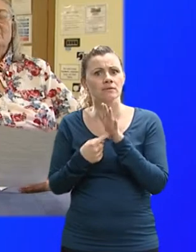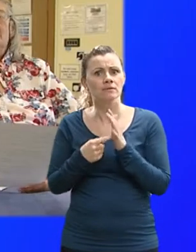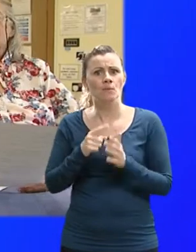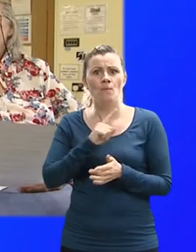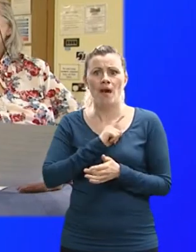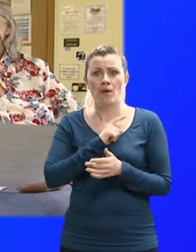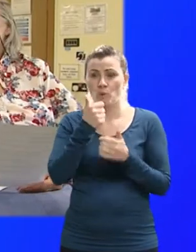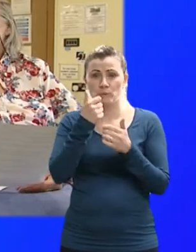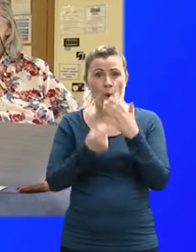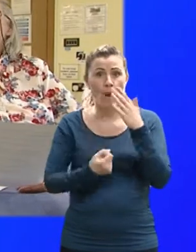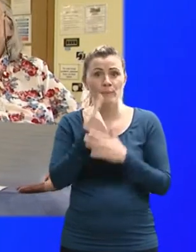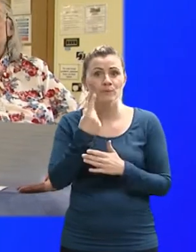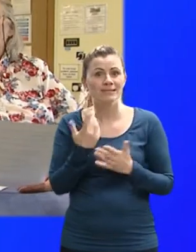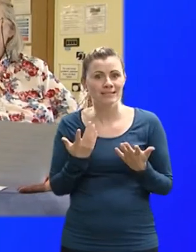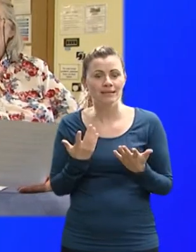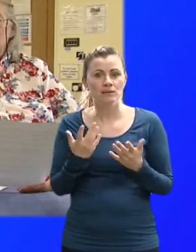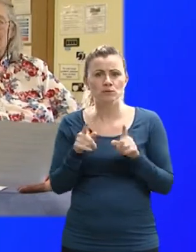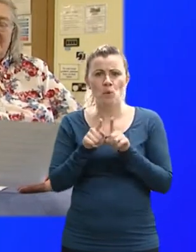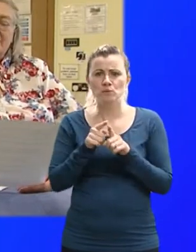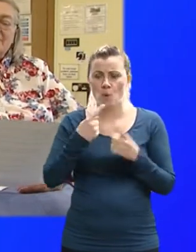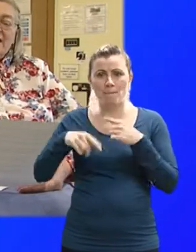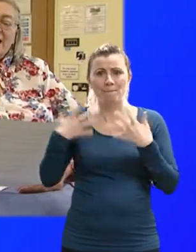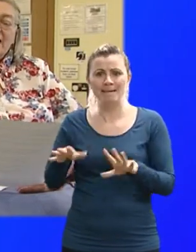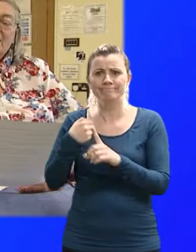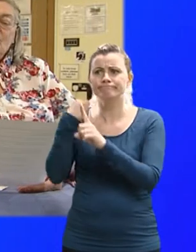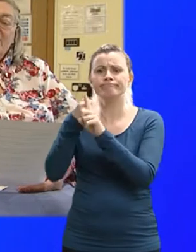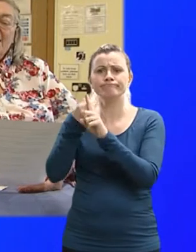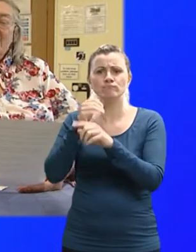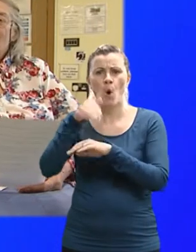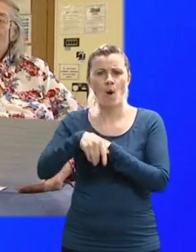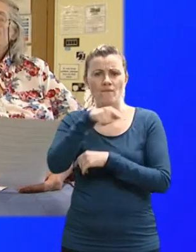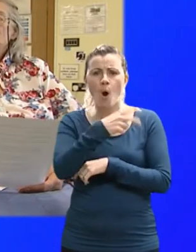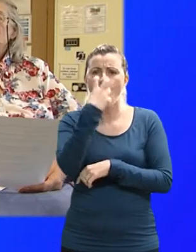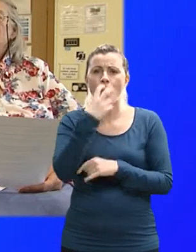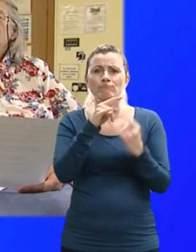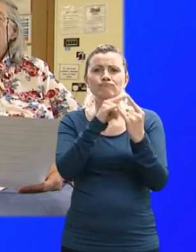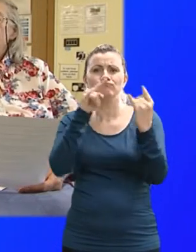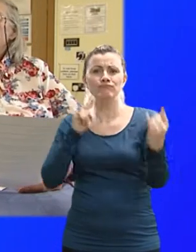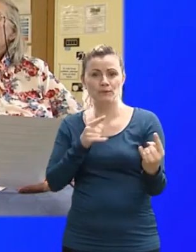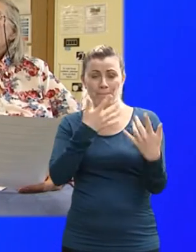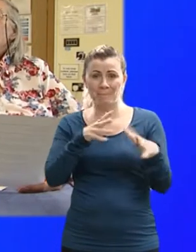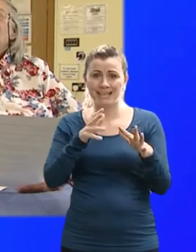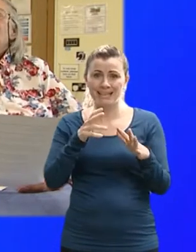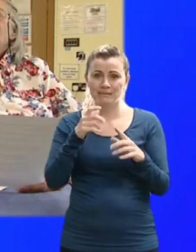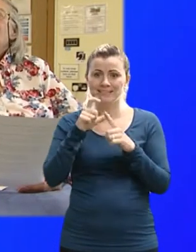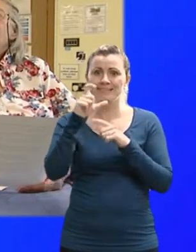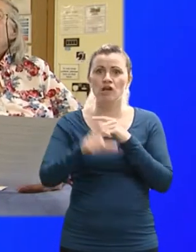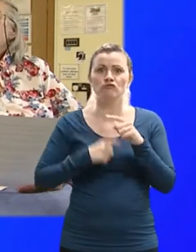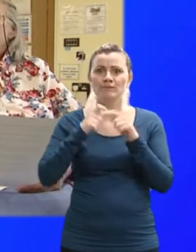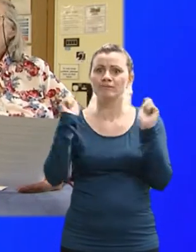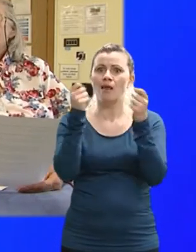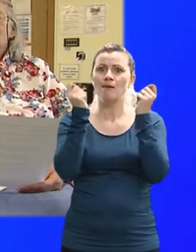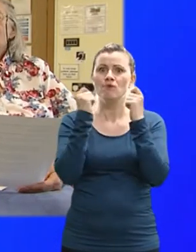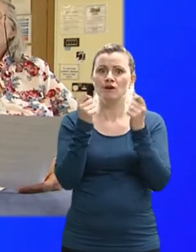one particular opportunity where our voice was heard.